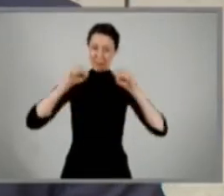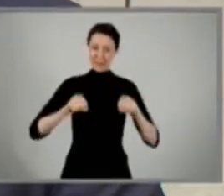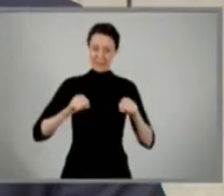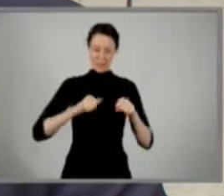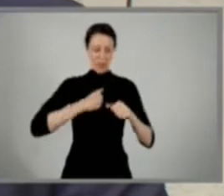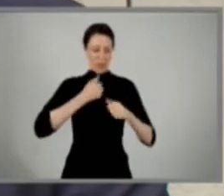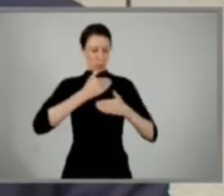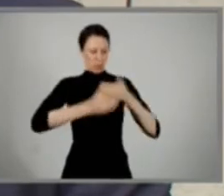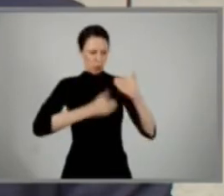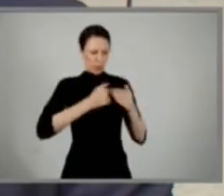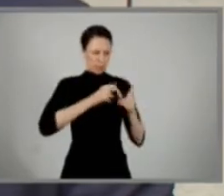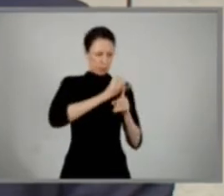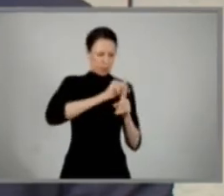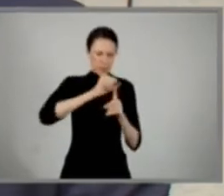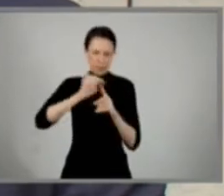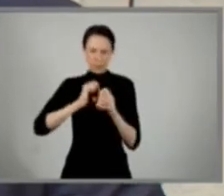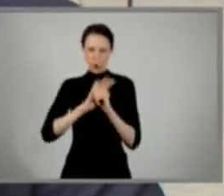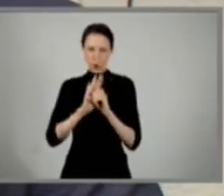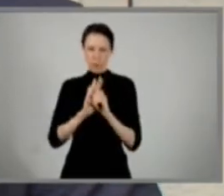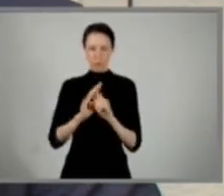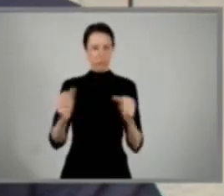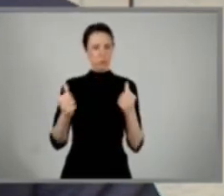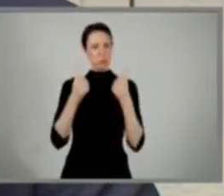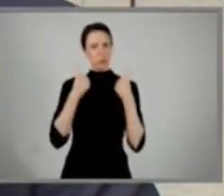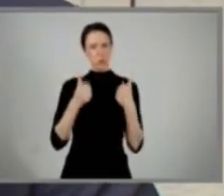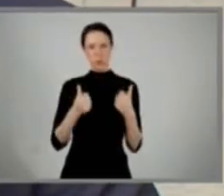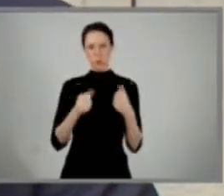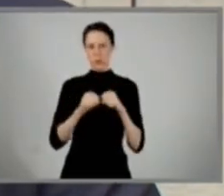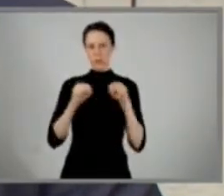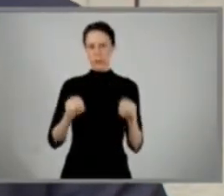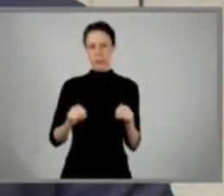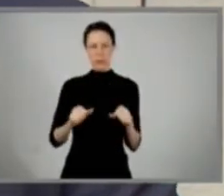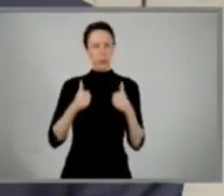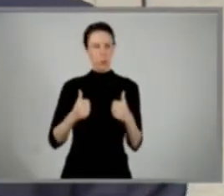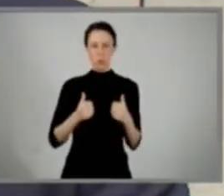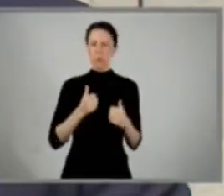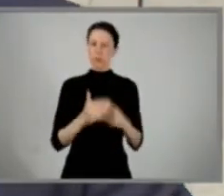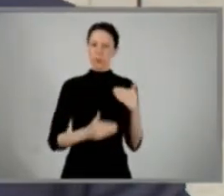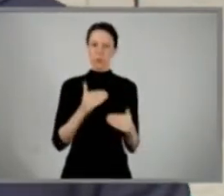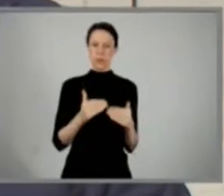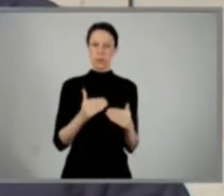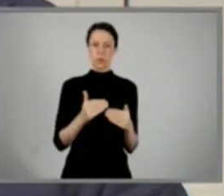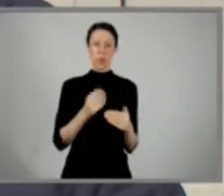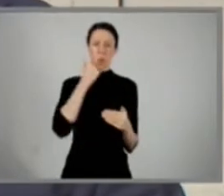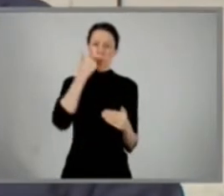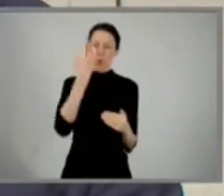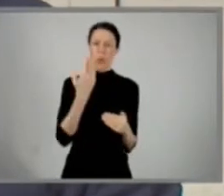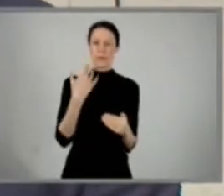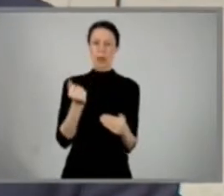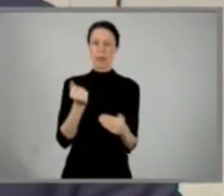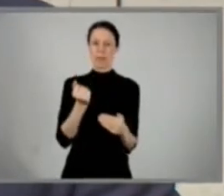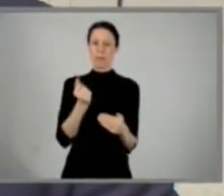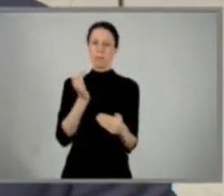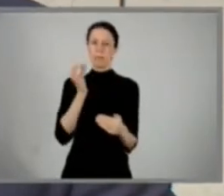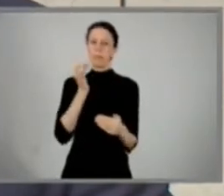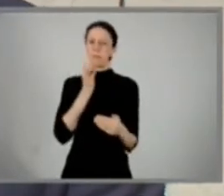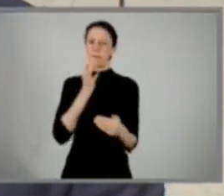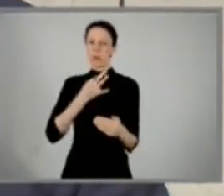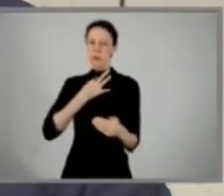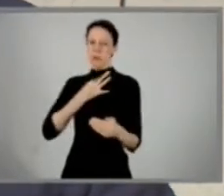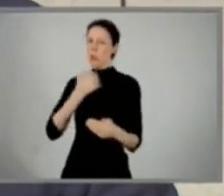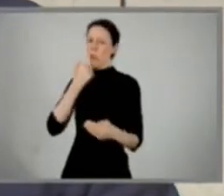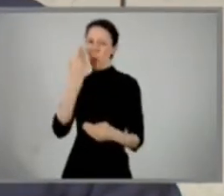risks. I mean, there is no world without risks. Of course there are risks. You can't manage to zero risk. And that's